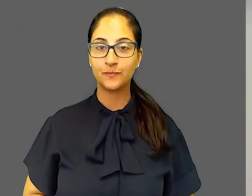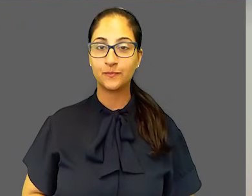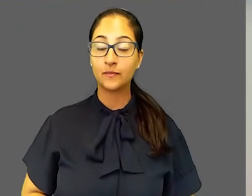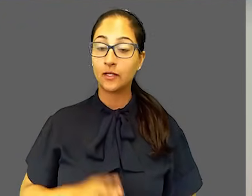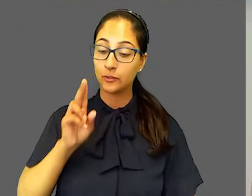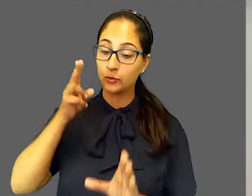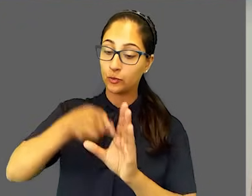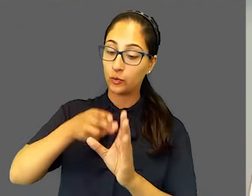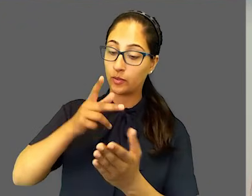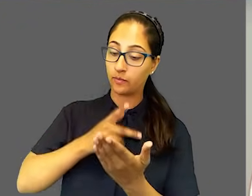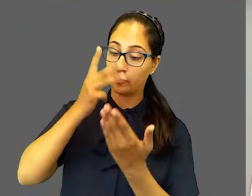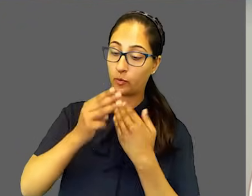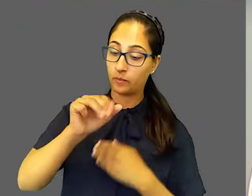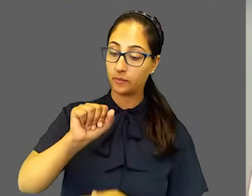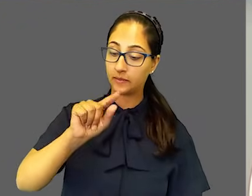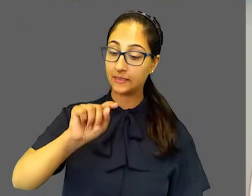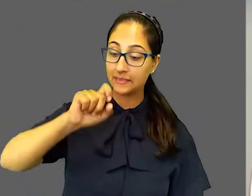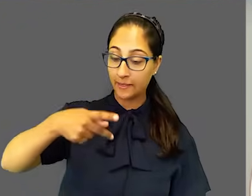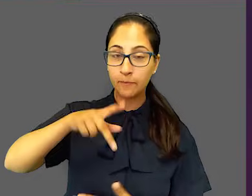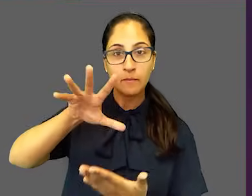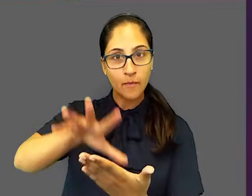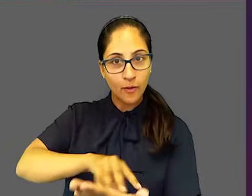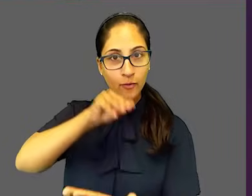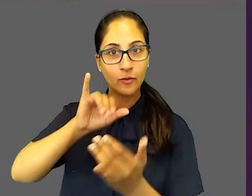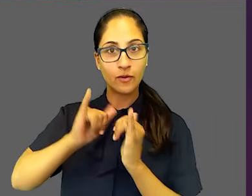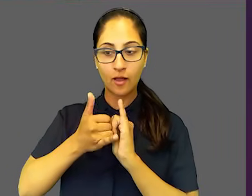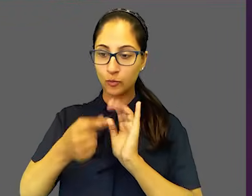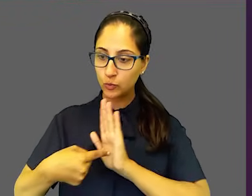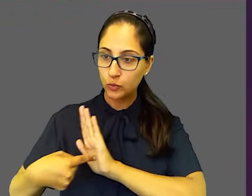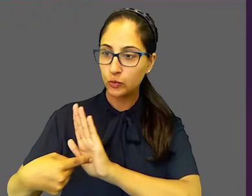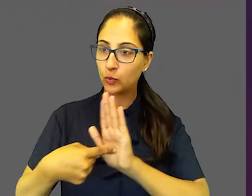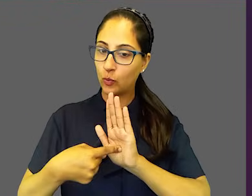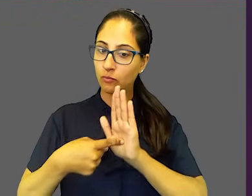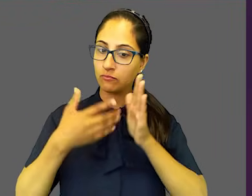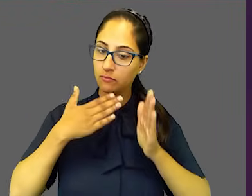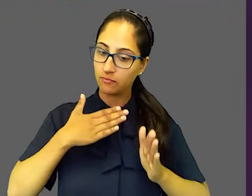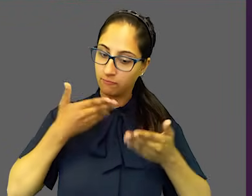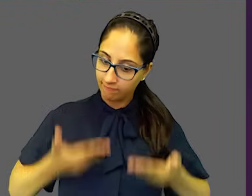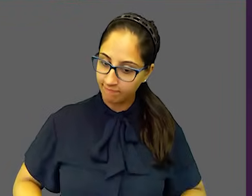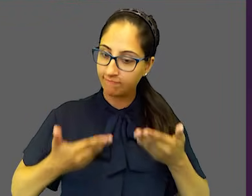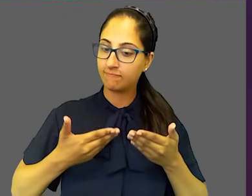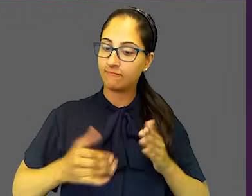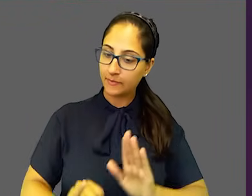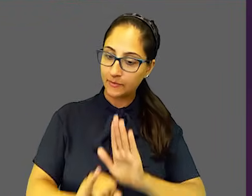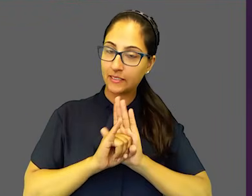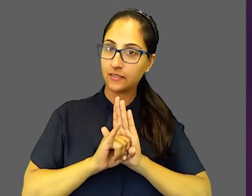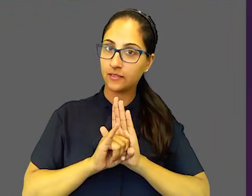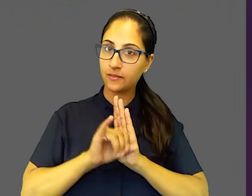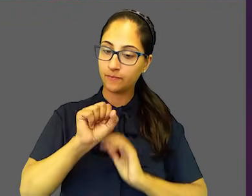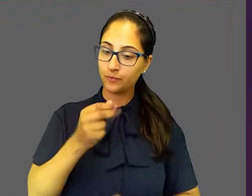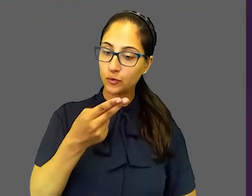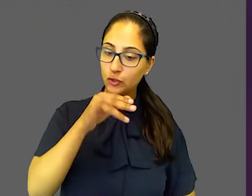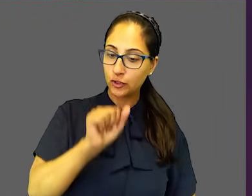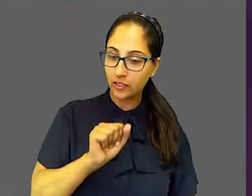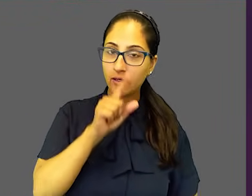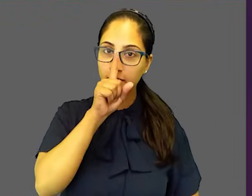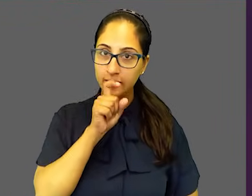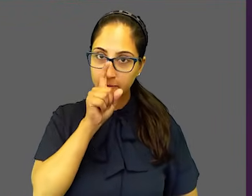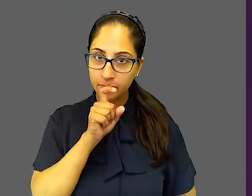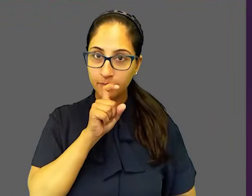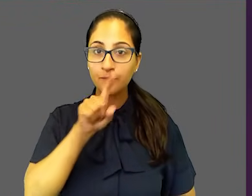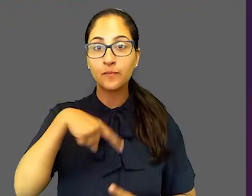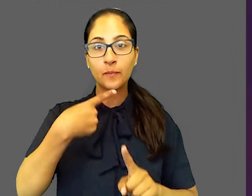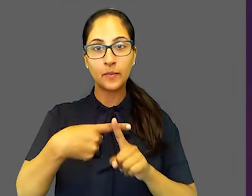my faith, be able to articulate who I was, and be confident about my identity as an Ismaili.